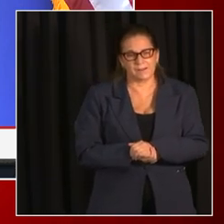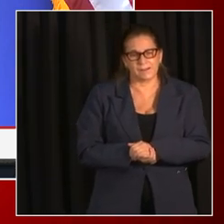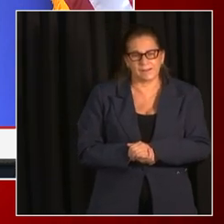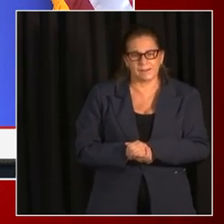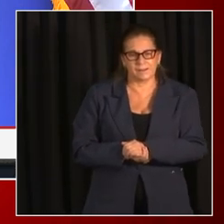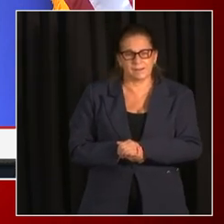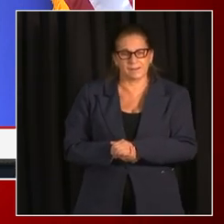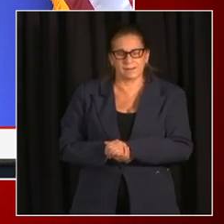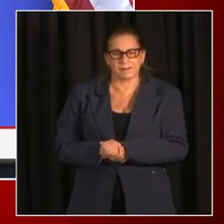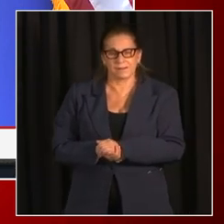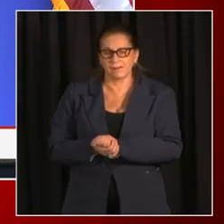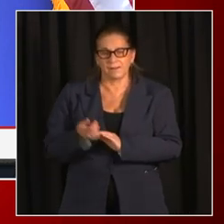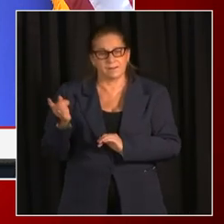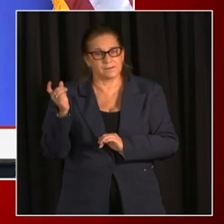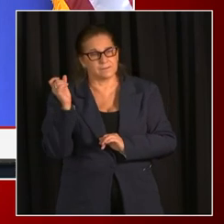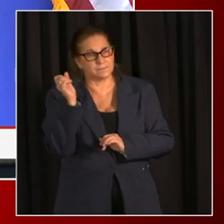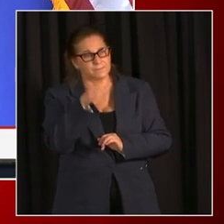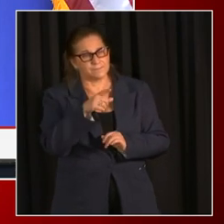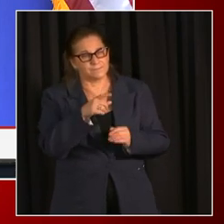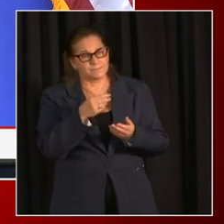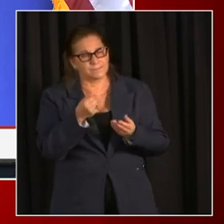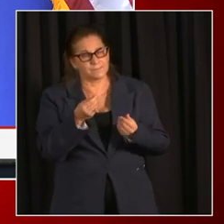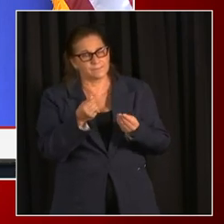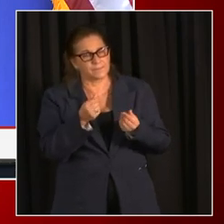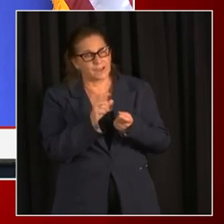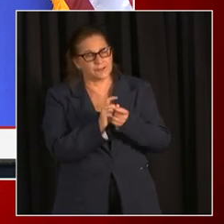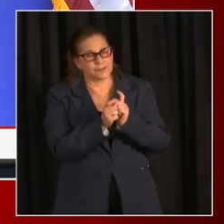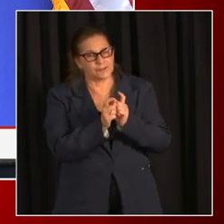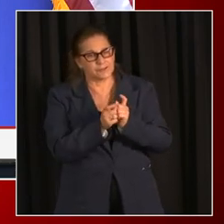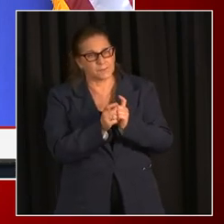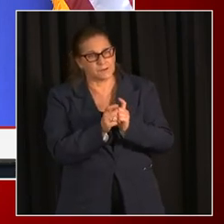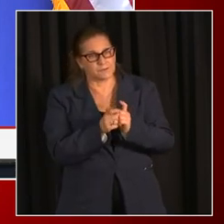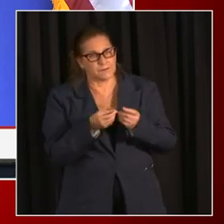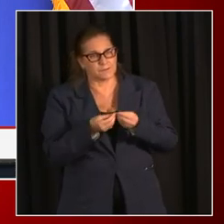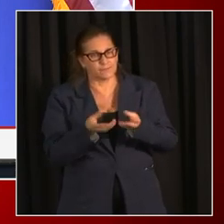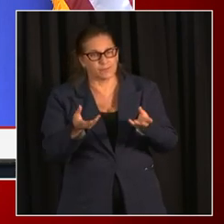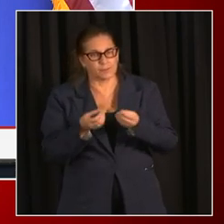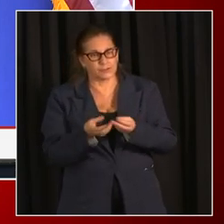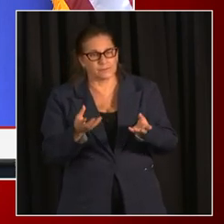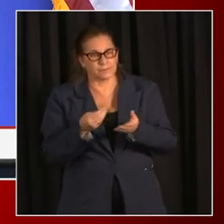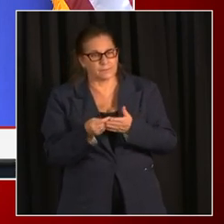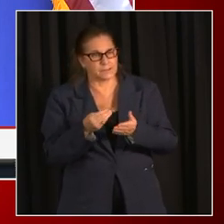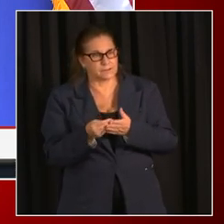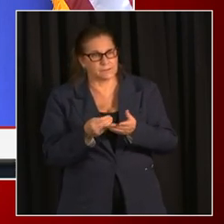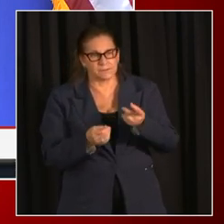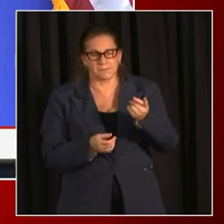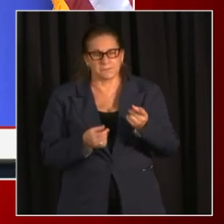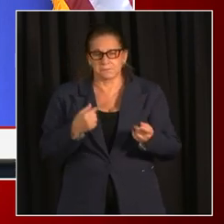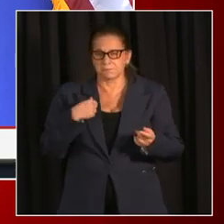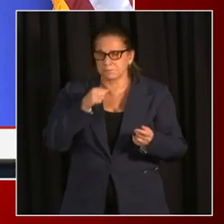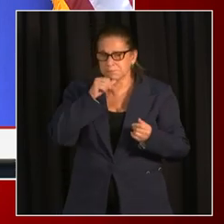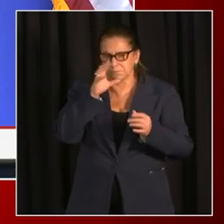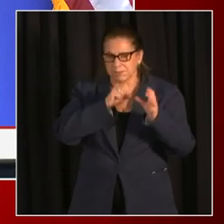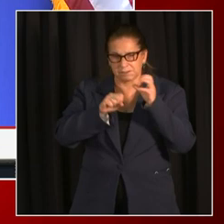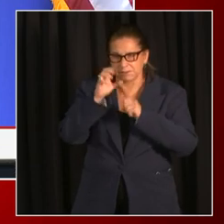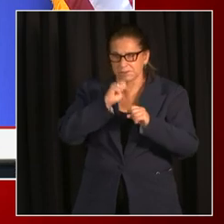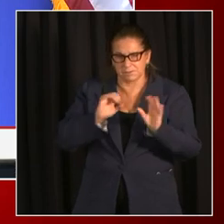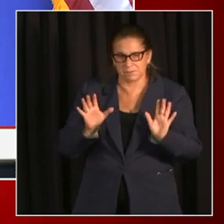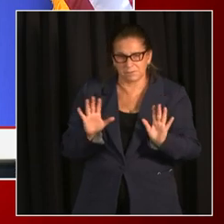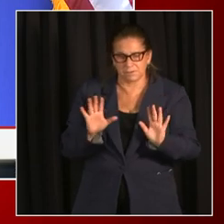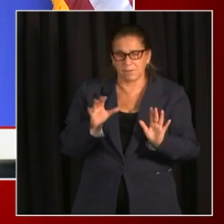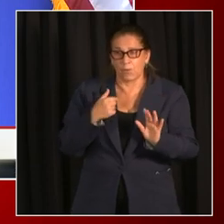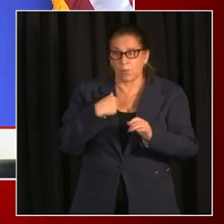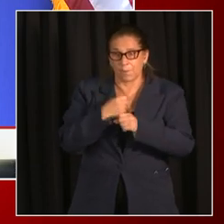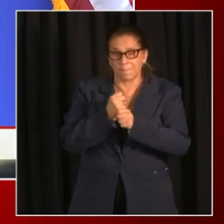of COVID-19 should not be underestimated. And we should really be making every effort to check on our friends, our families, and